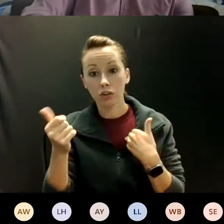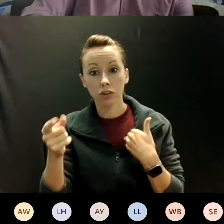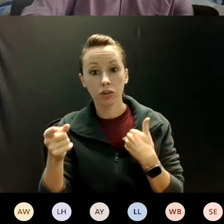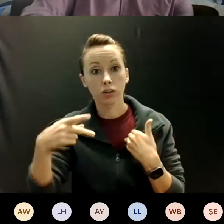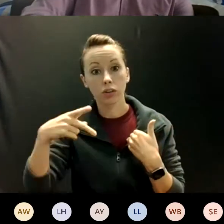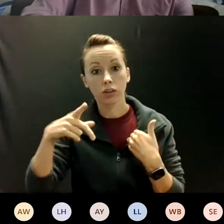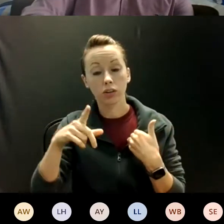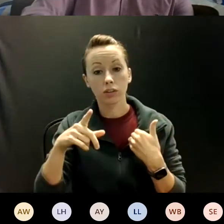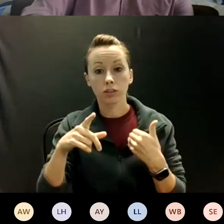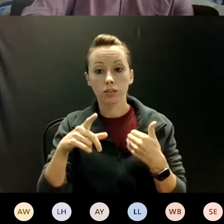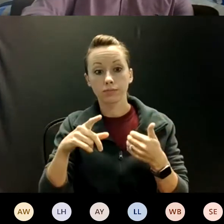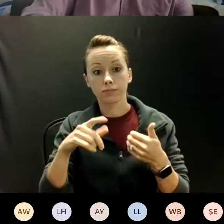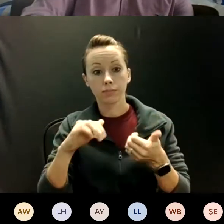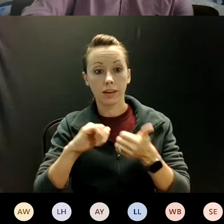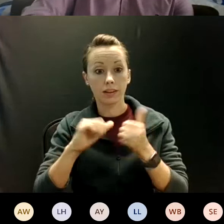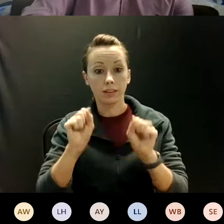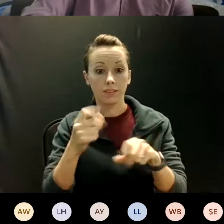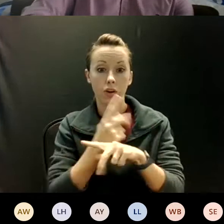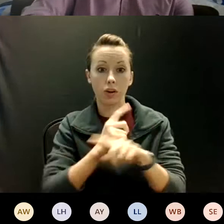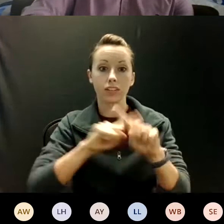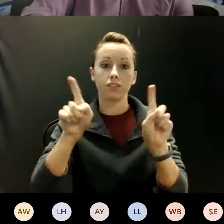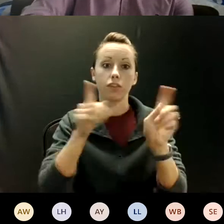Great, thank you. Rowan.